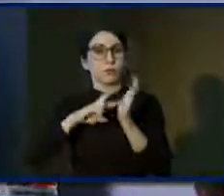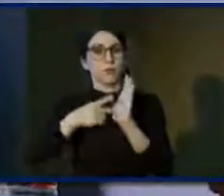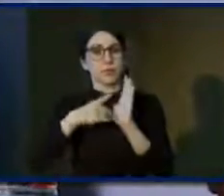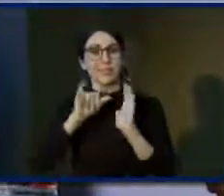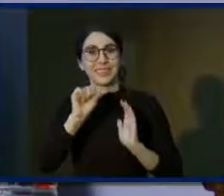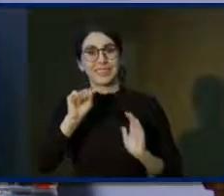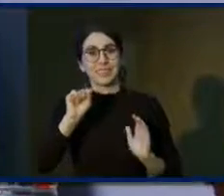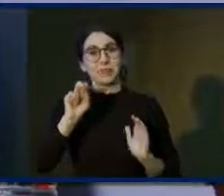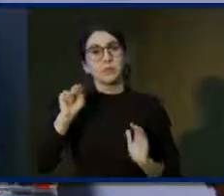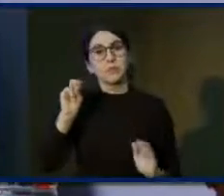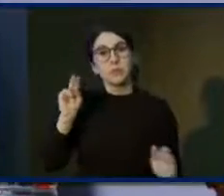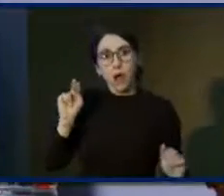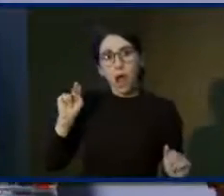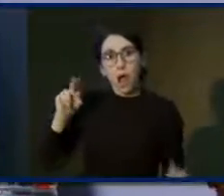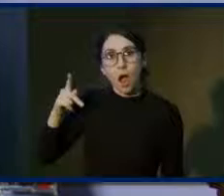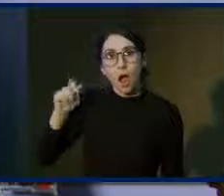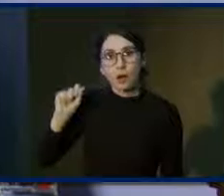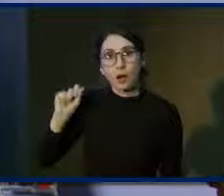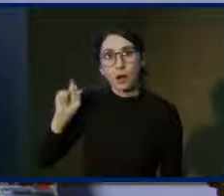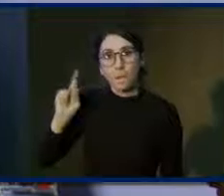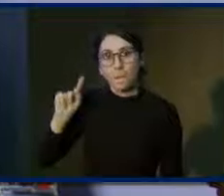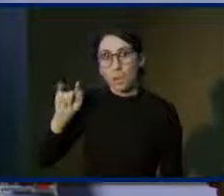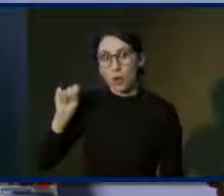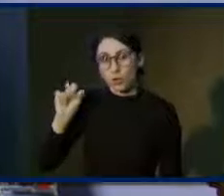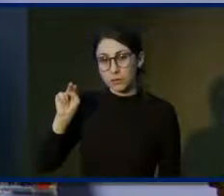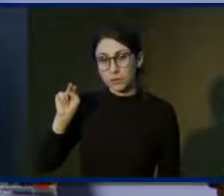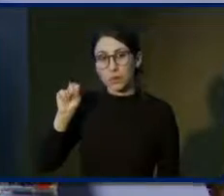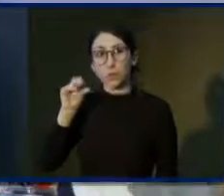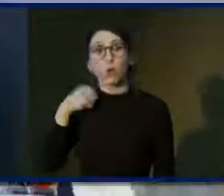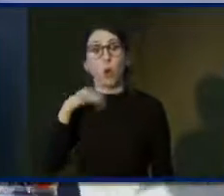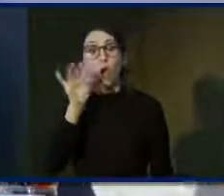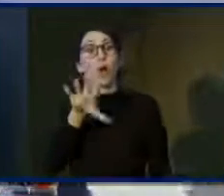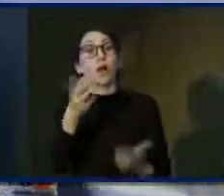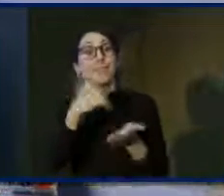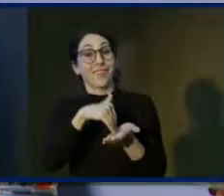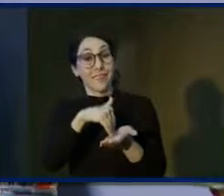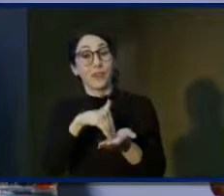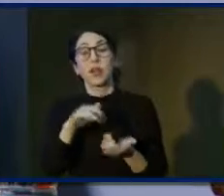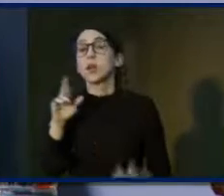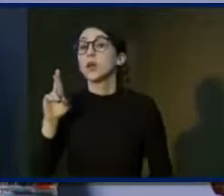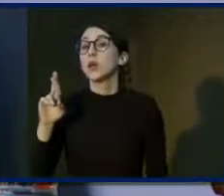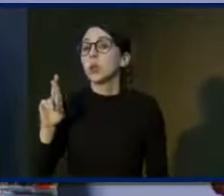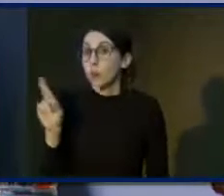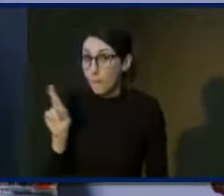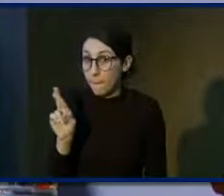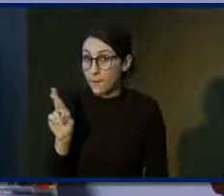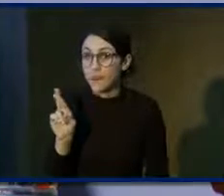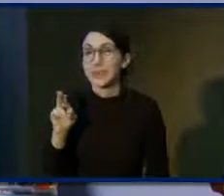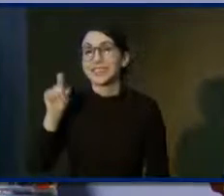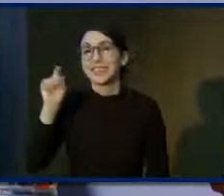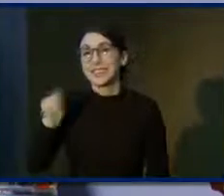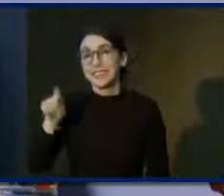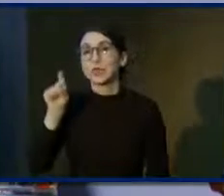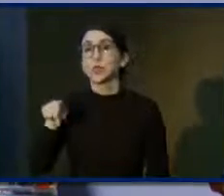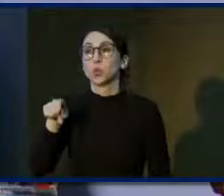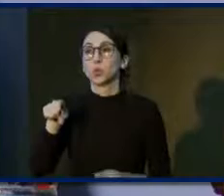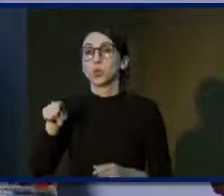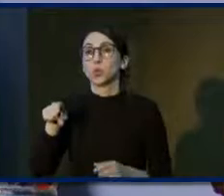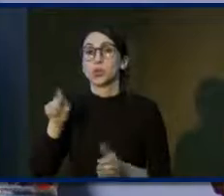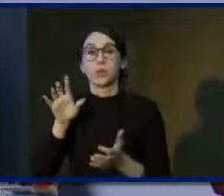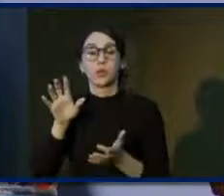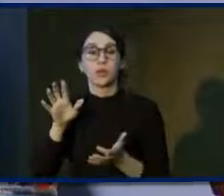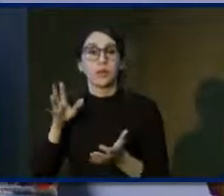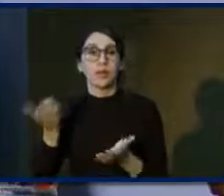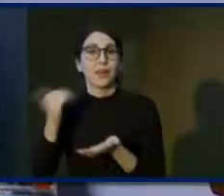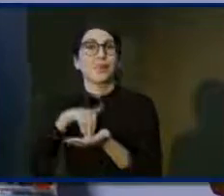I put that, I say that again, that Republicans need to regain